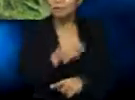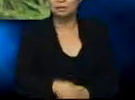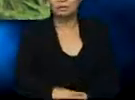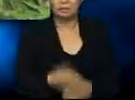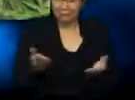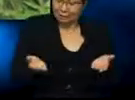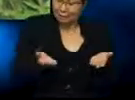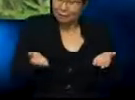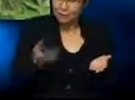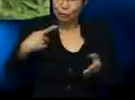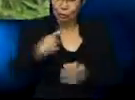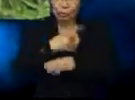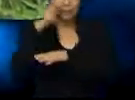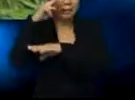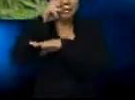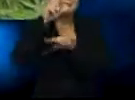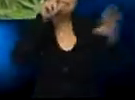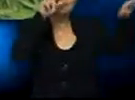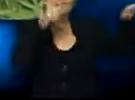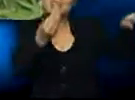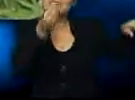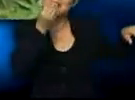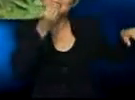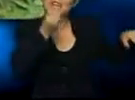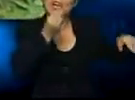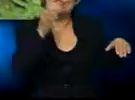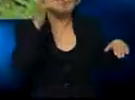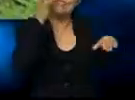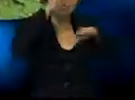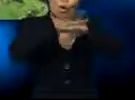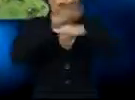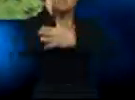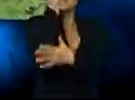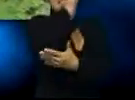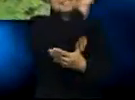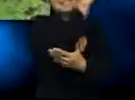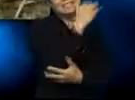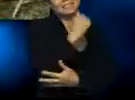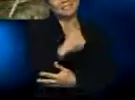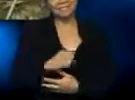Here, we see a bird eating the fruit on a tree.